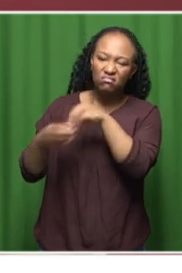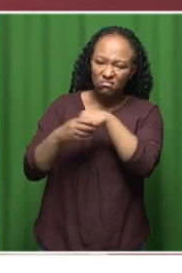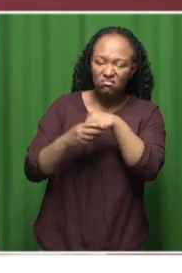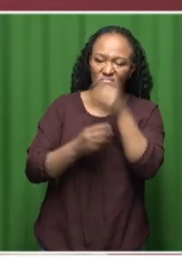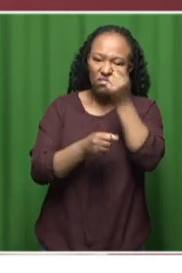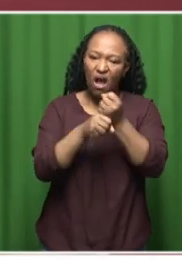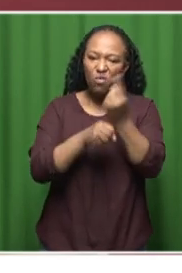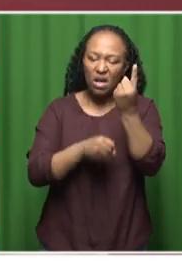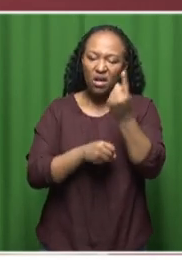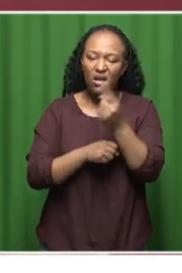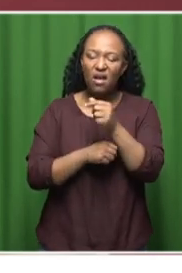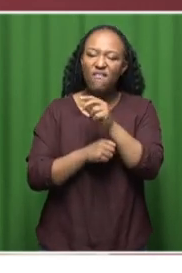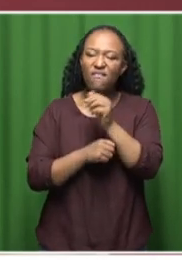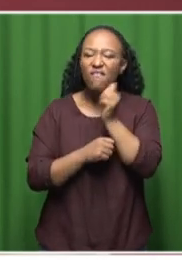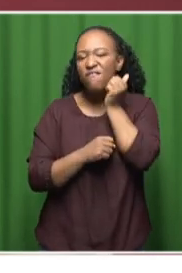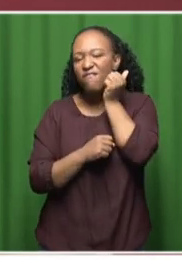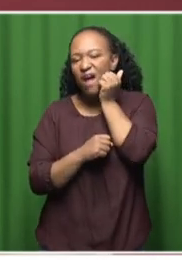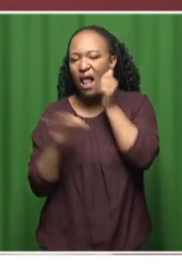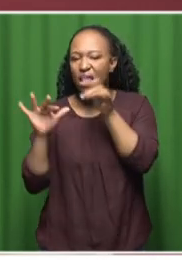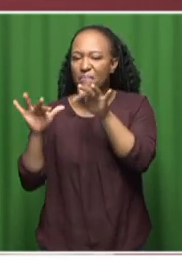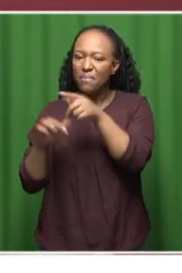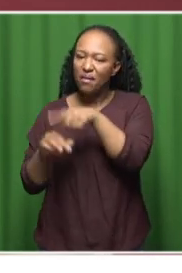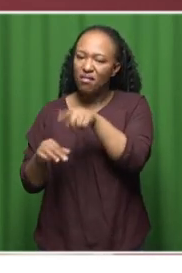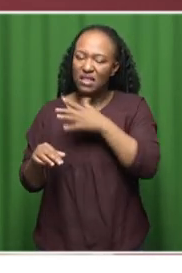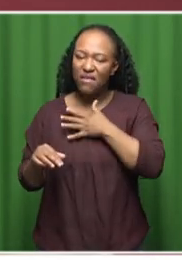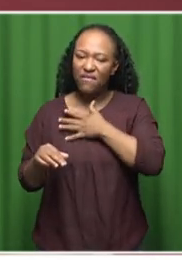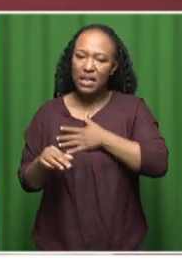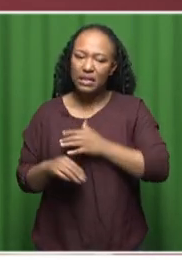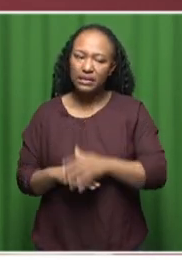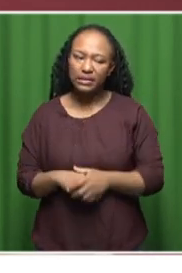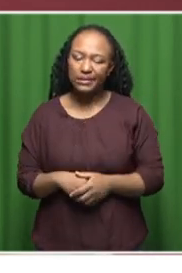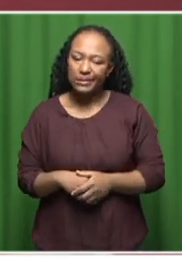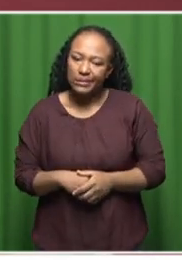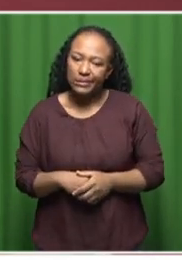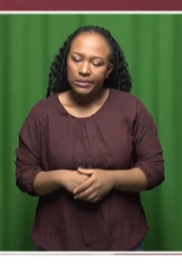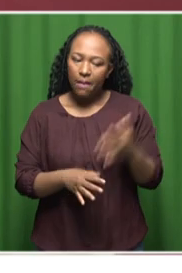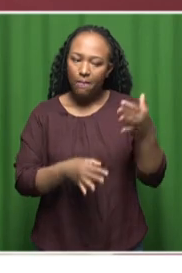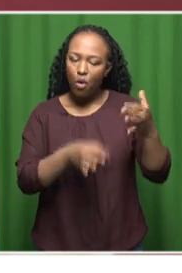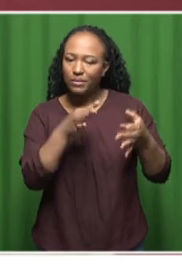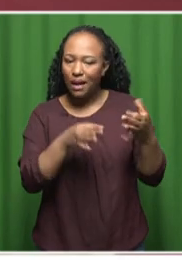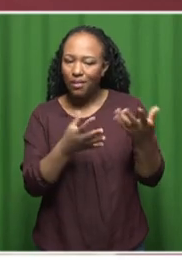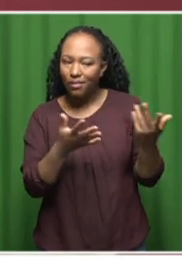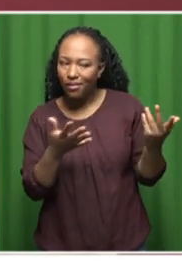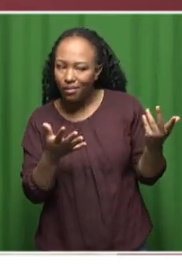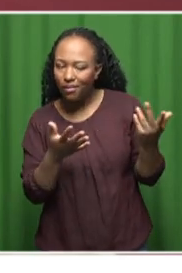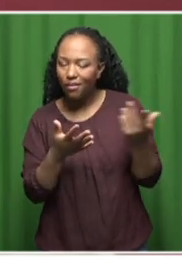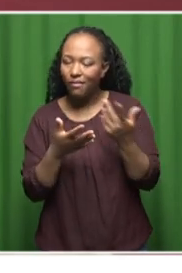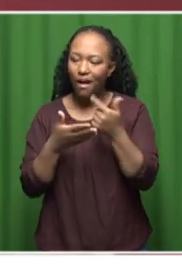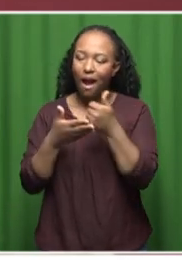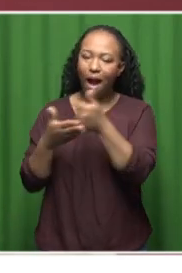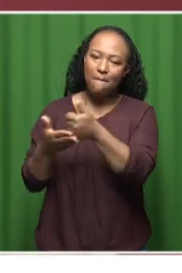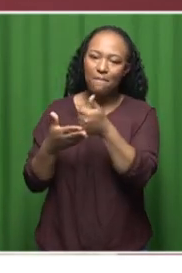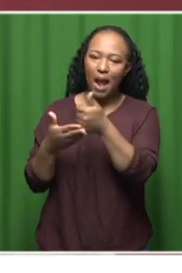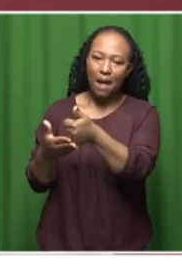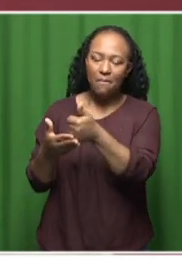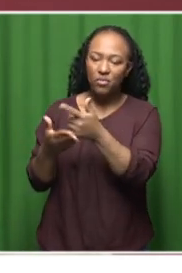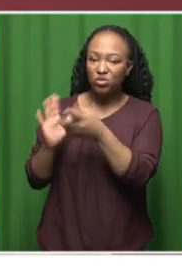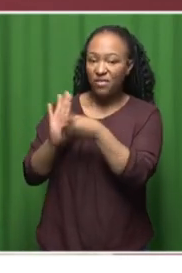bit frustrated about the lack of political commitment and development to their